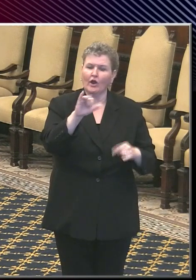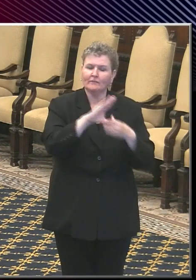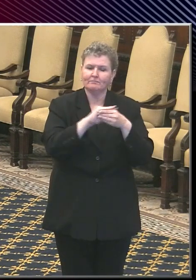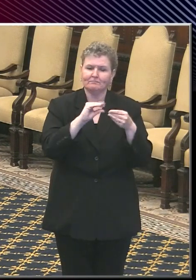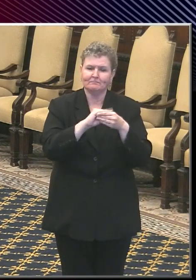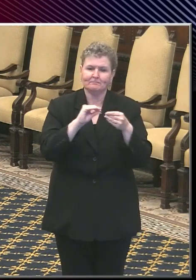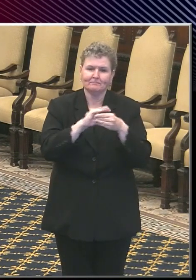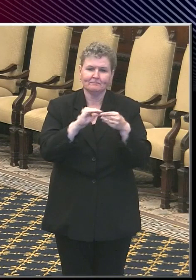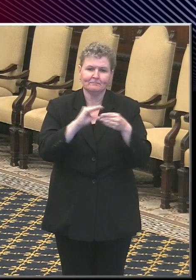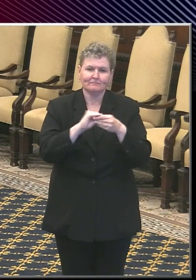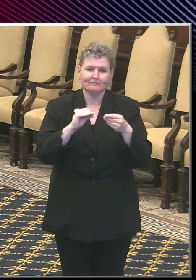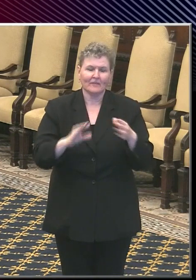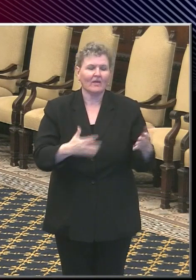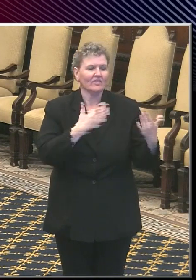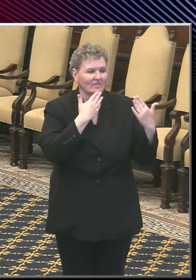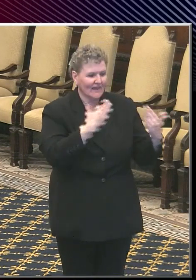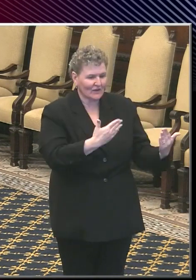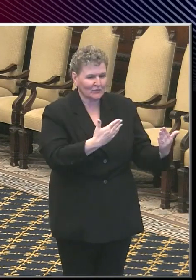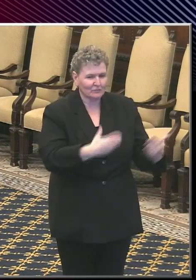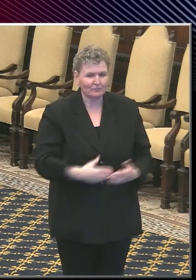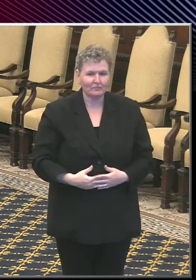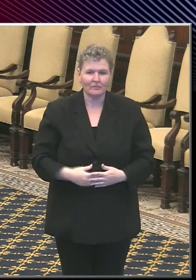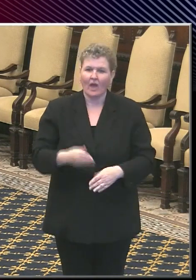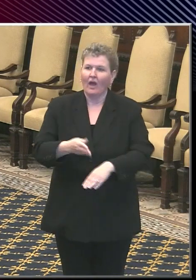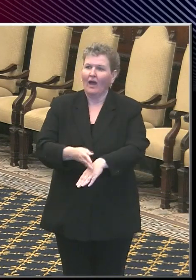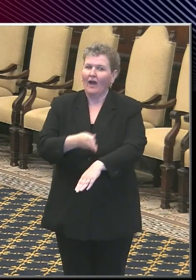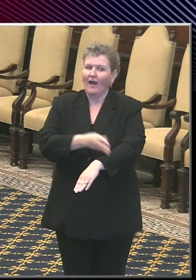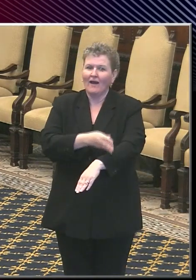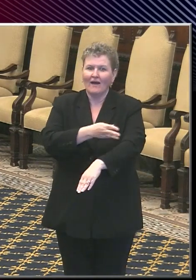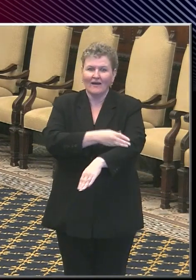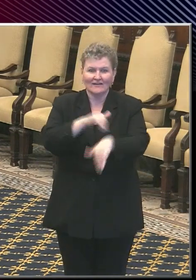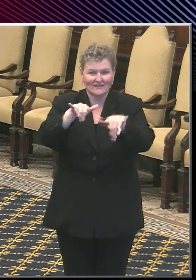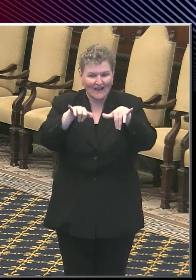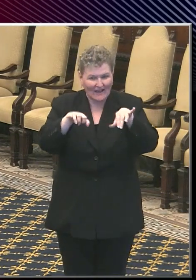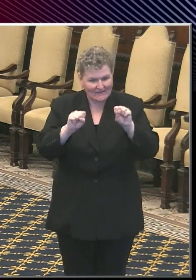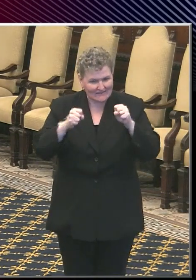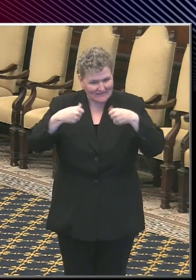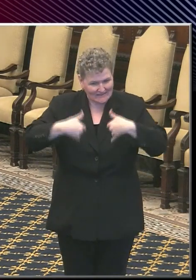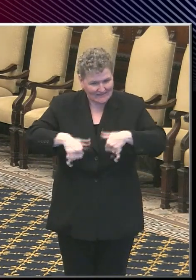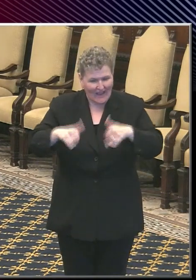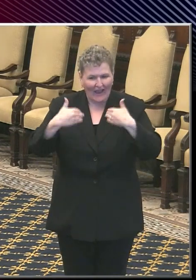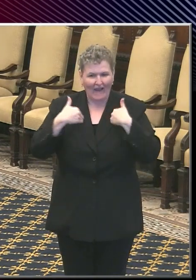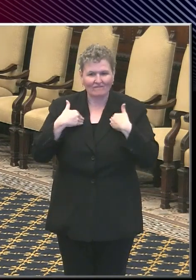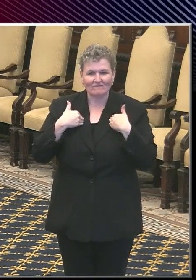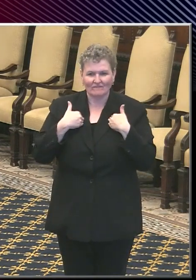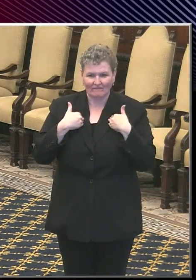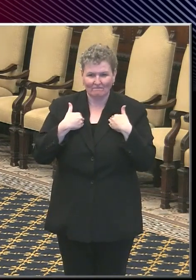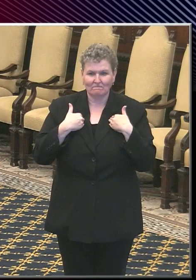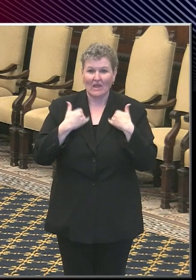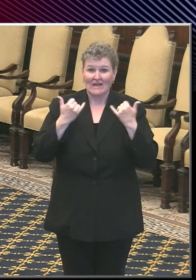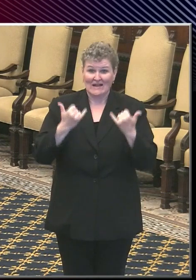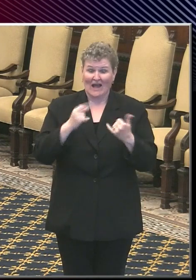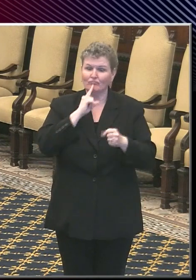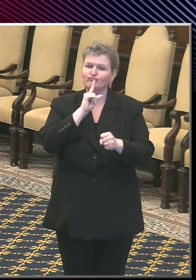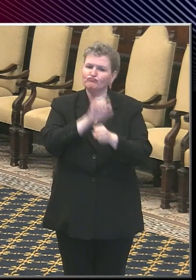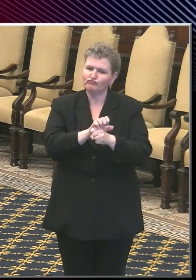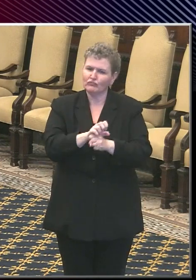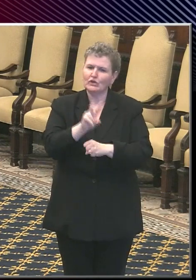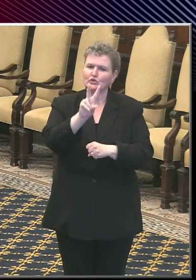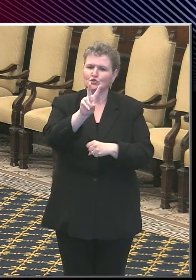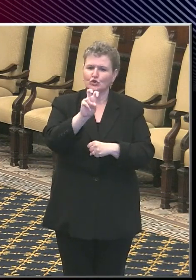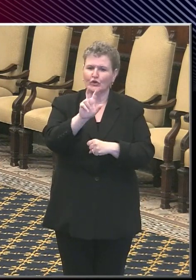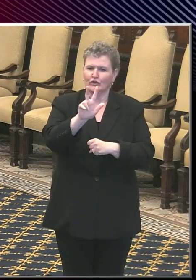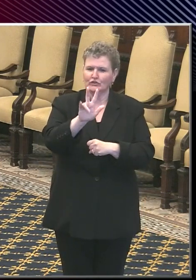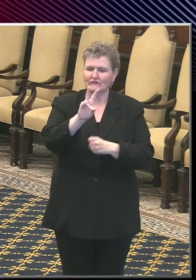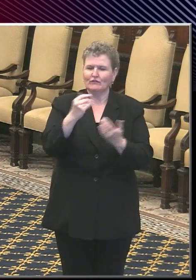Thank you very much, Mayor. We're continuing to see progress against the epidemic here in Philadelphia. Since this time yesterday, we've confirmed 237 new